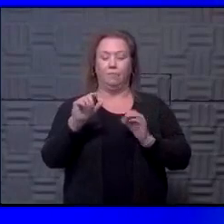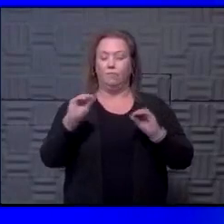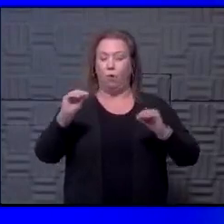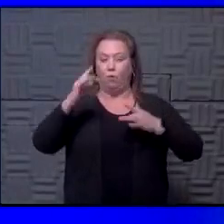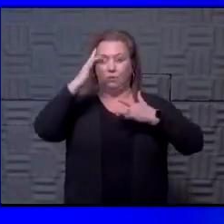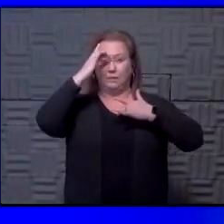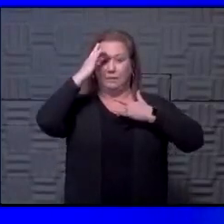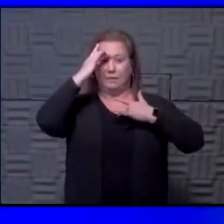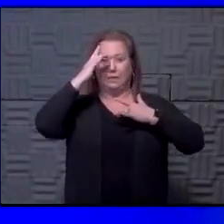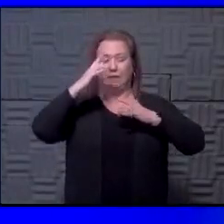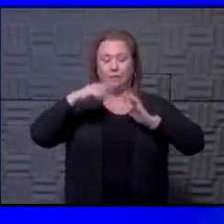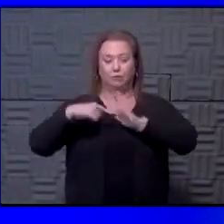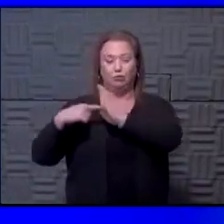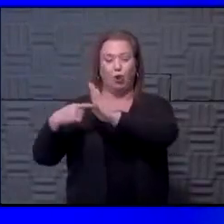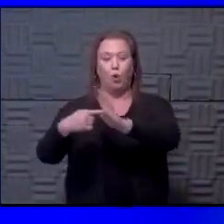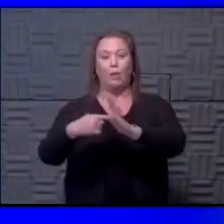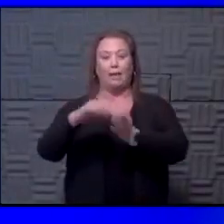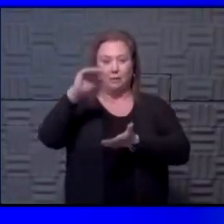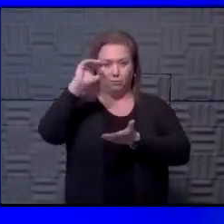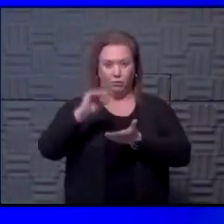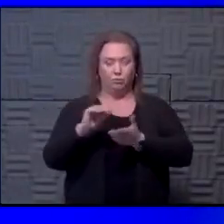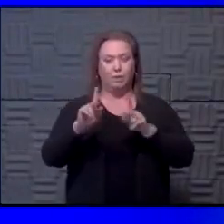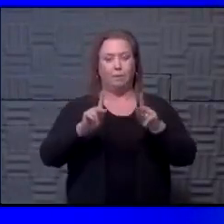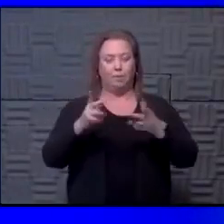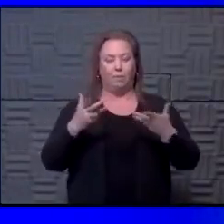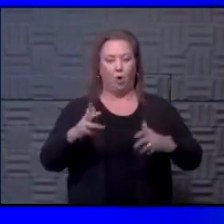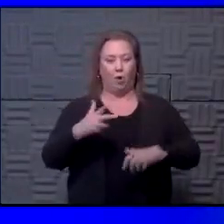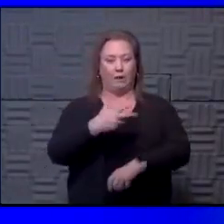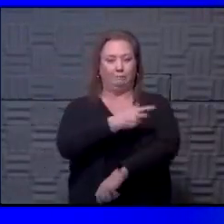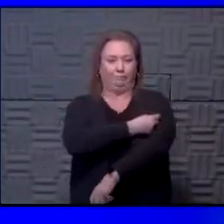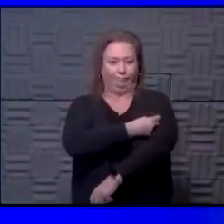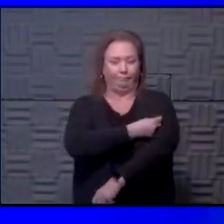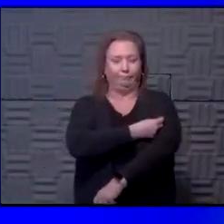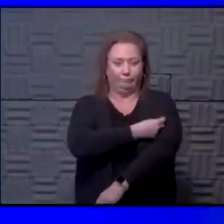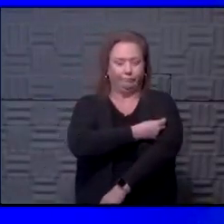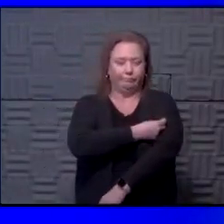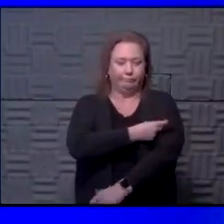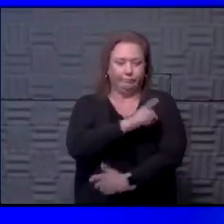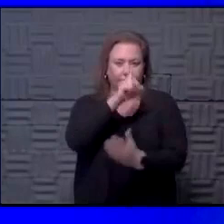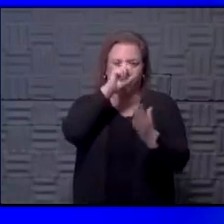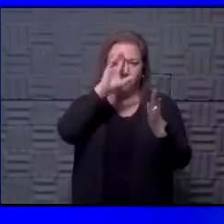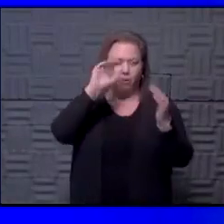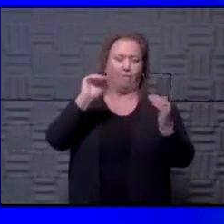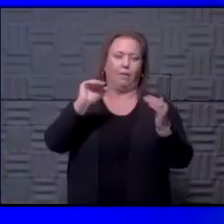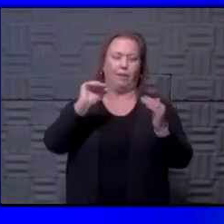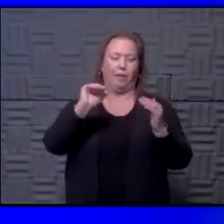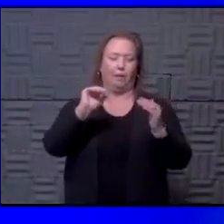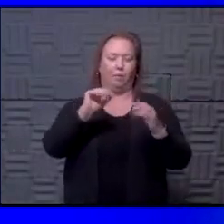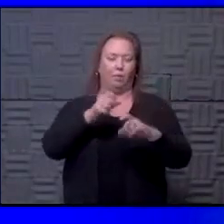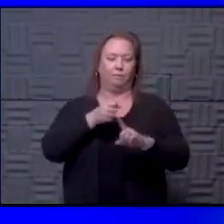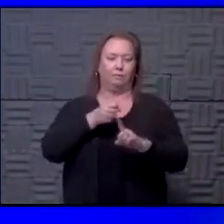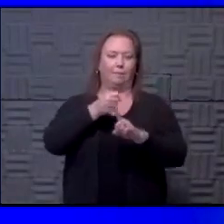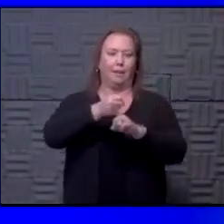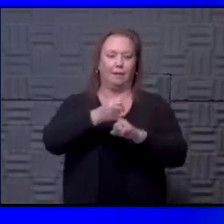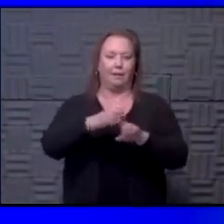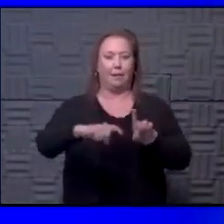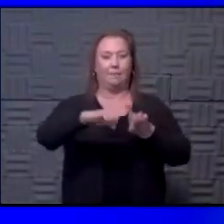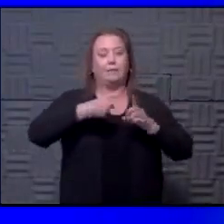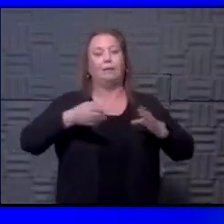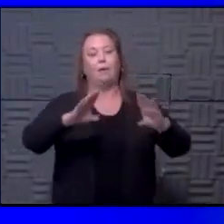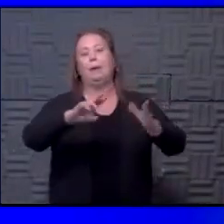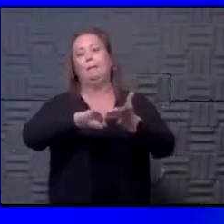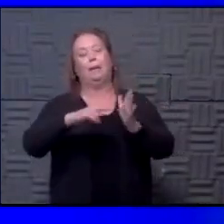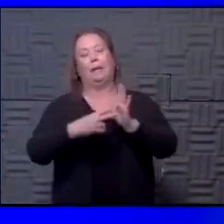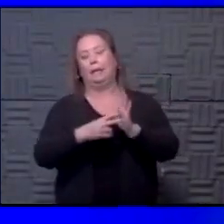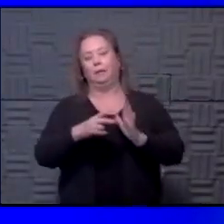asymptomatic infection is reduced in people who have gotten the vaccine. So hopefully it'll affect it in a positive way, meaning you won't